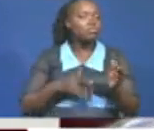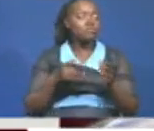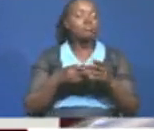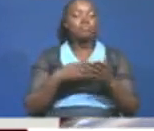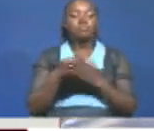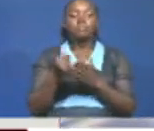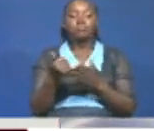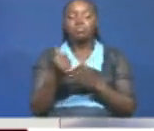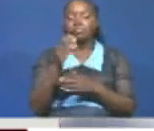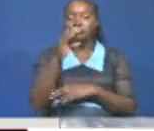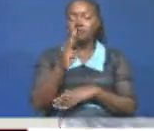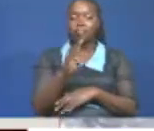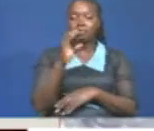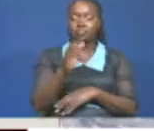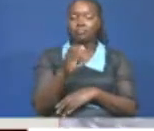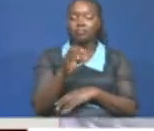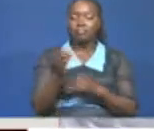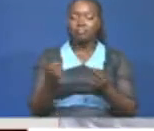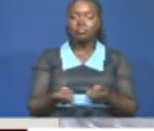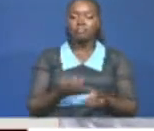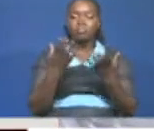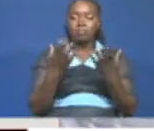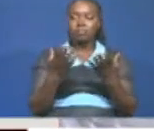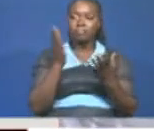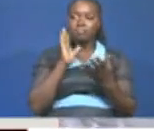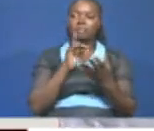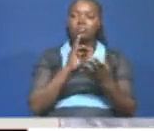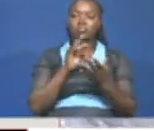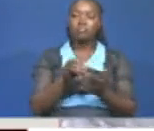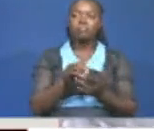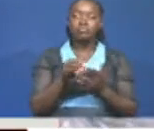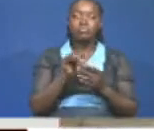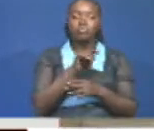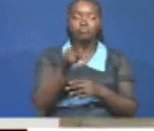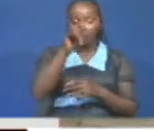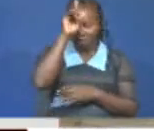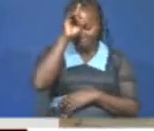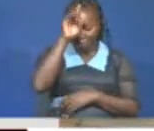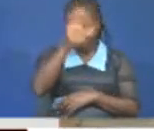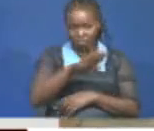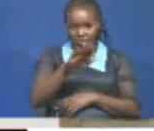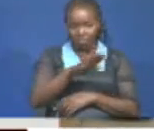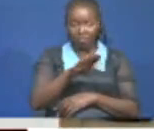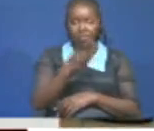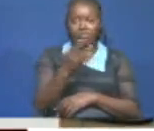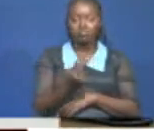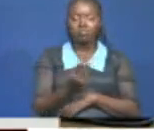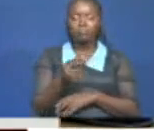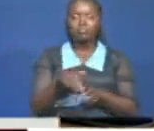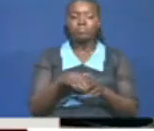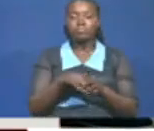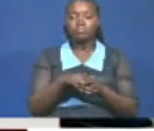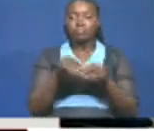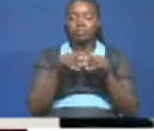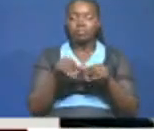the competence-based curriculum is unrealistic for parents, especially those in rural areas. The 42-member task force continues